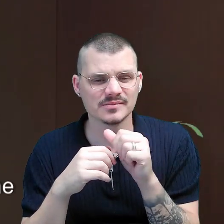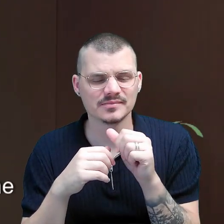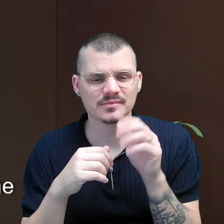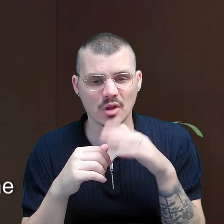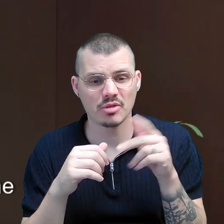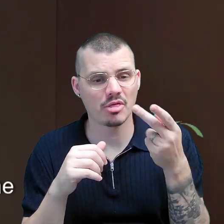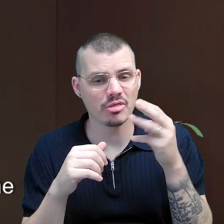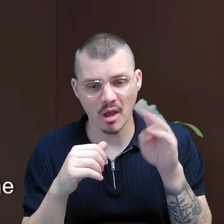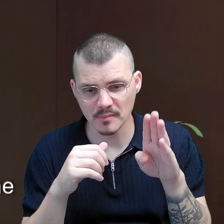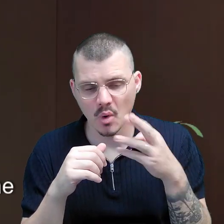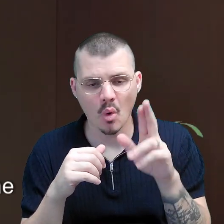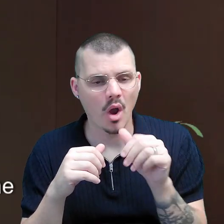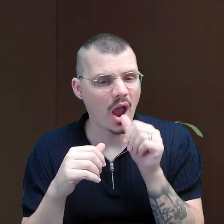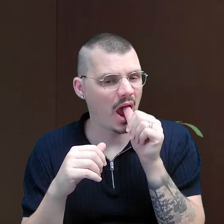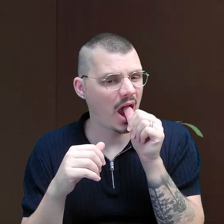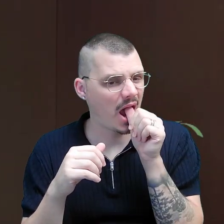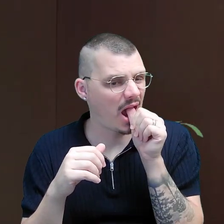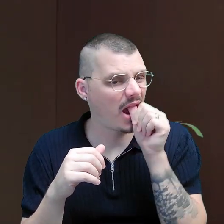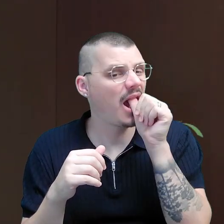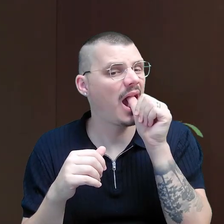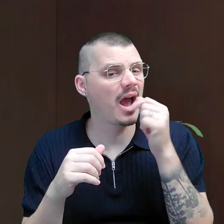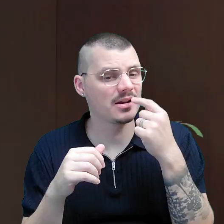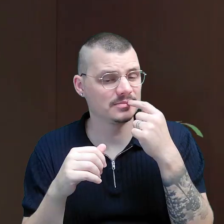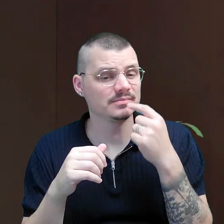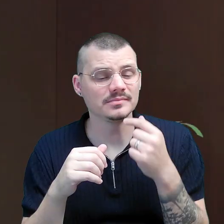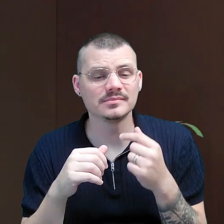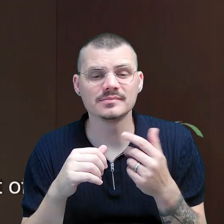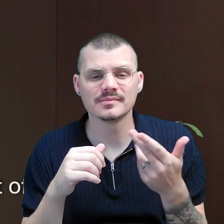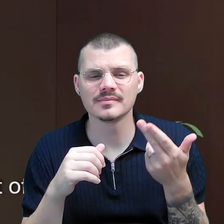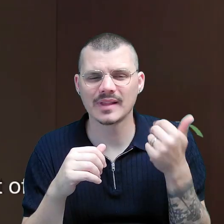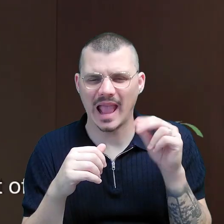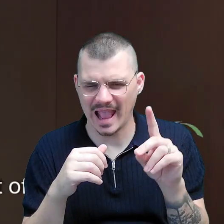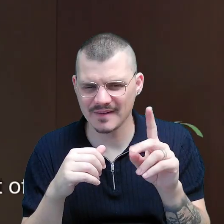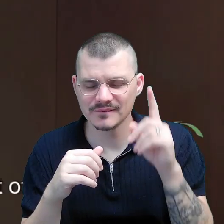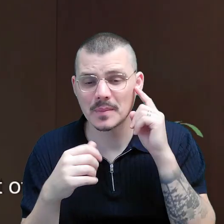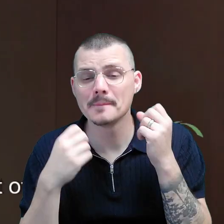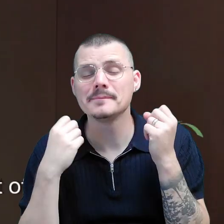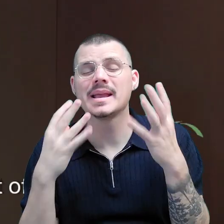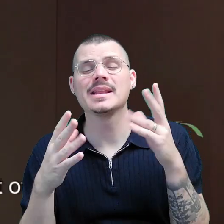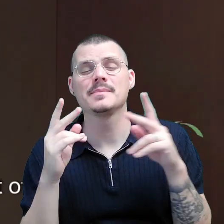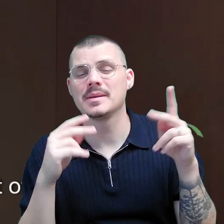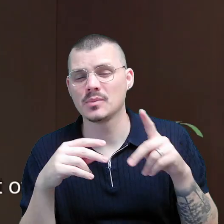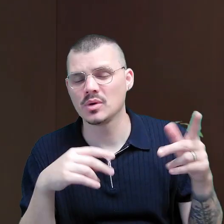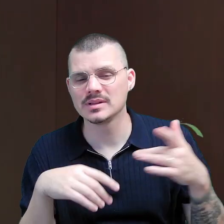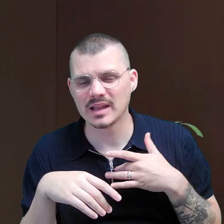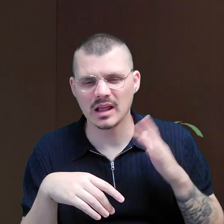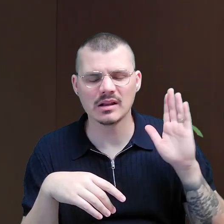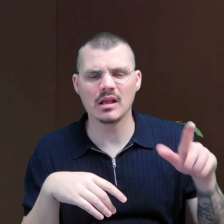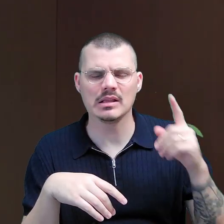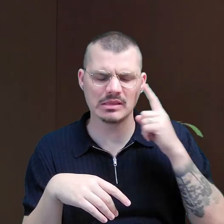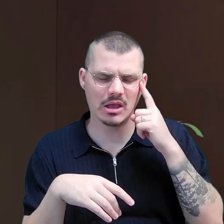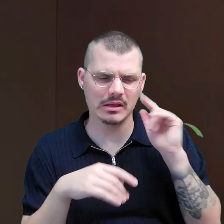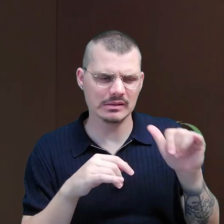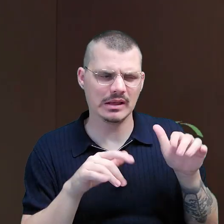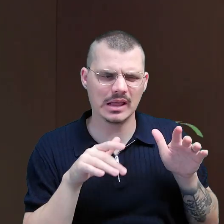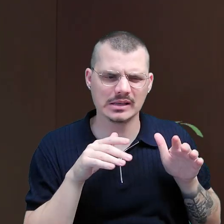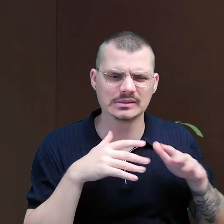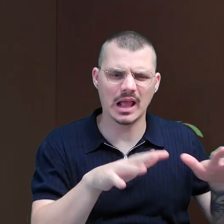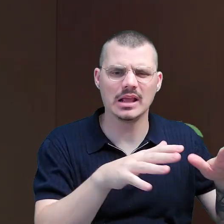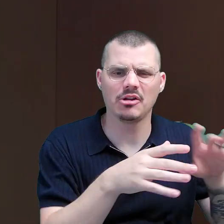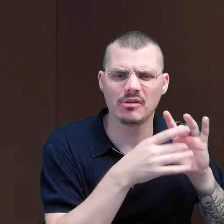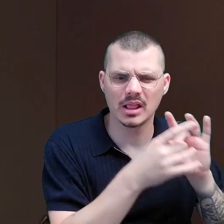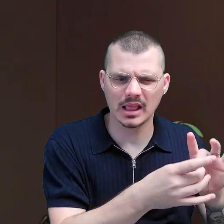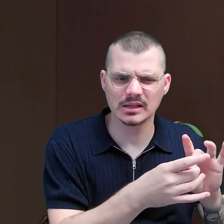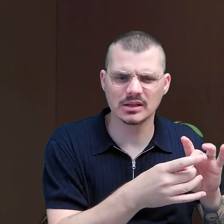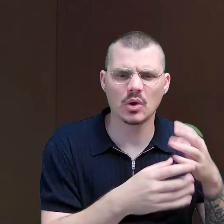the thumb, or pressing up against the hard palate had, for many people, been dismissed as sort of an anxiety-related habit